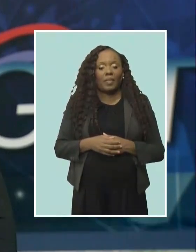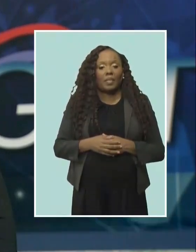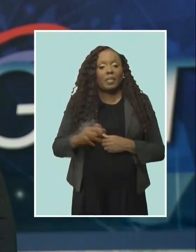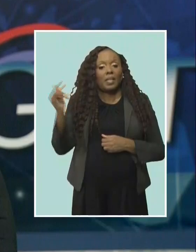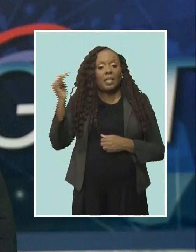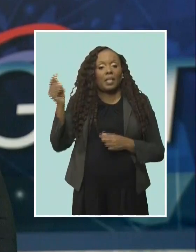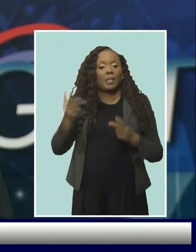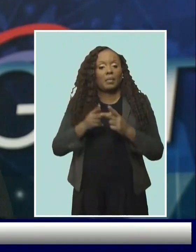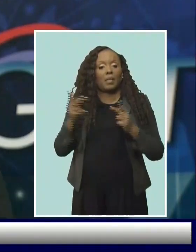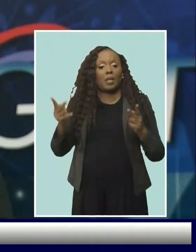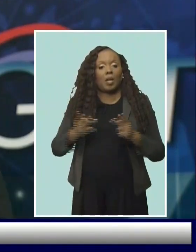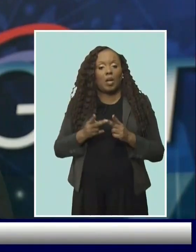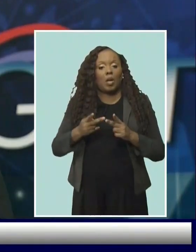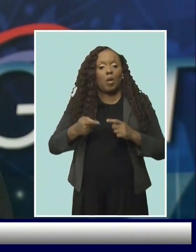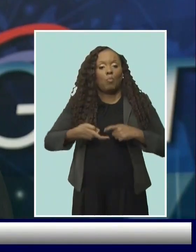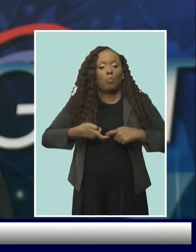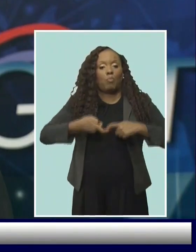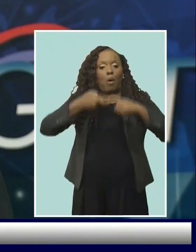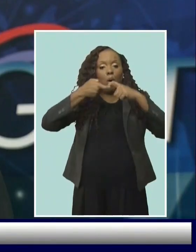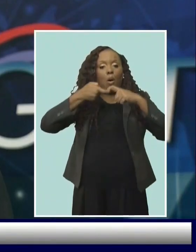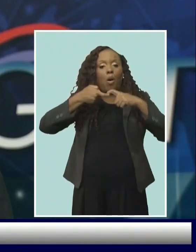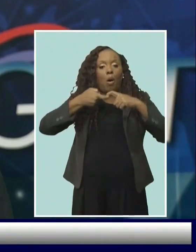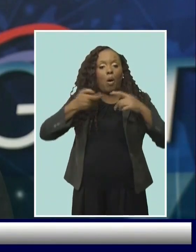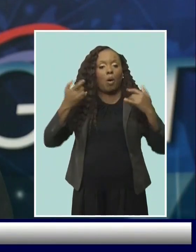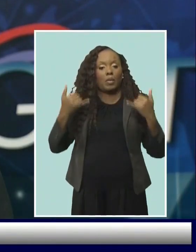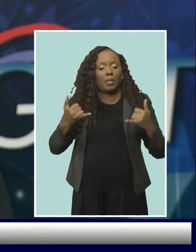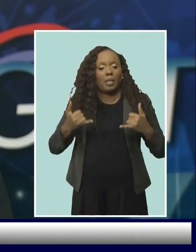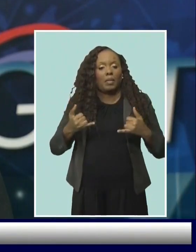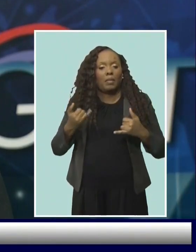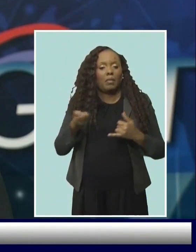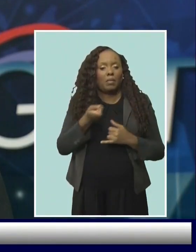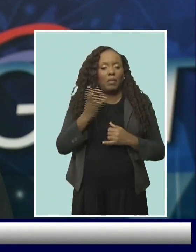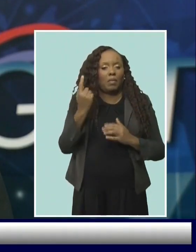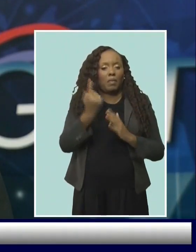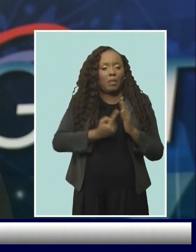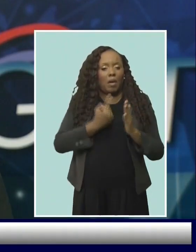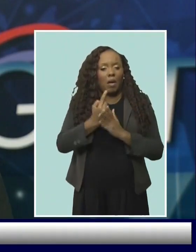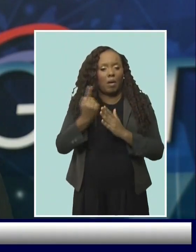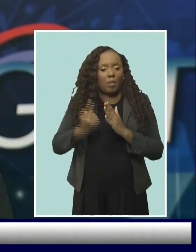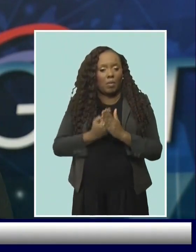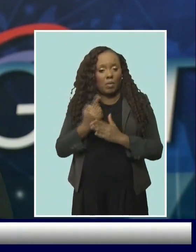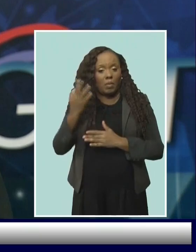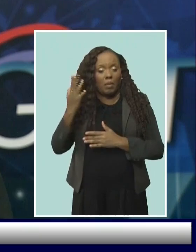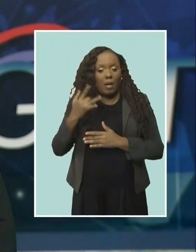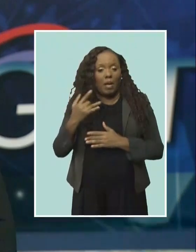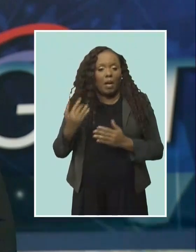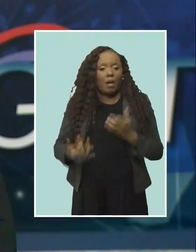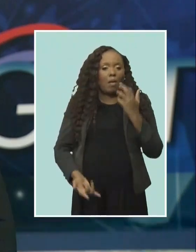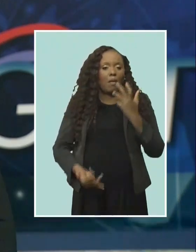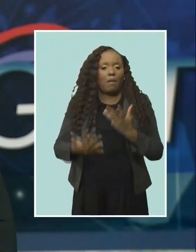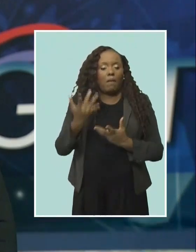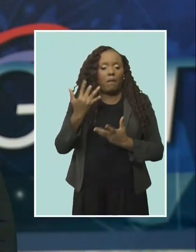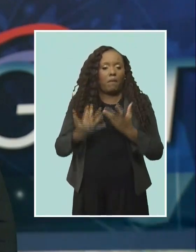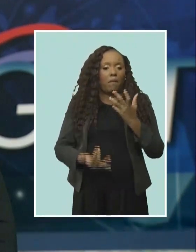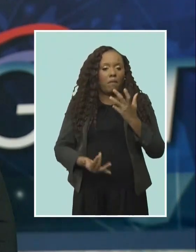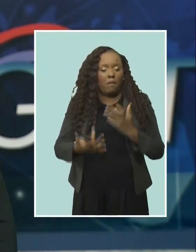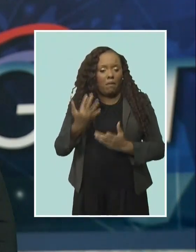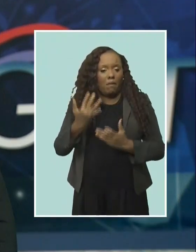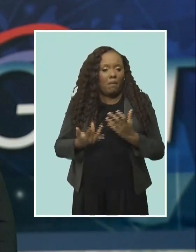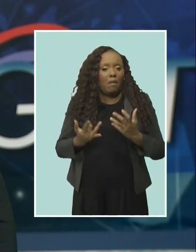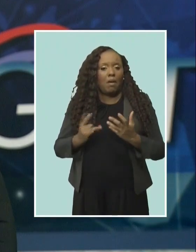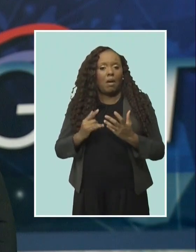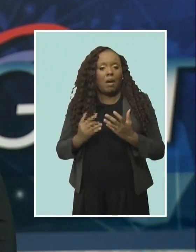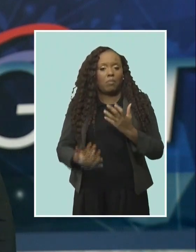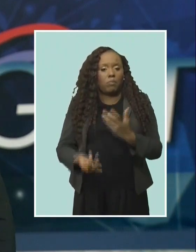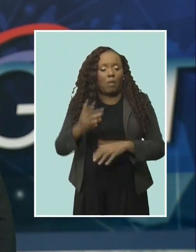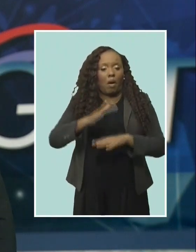The Grantley Adams International Airport came to a temporary halt for a few hours after a fire appliance had an